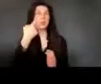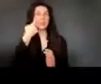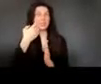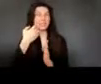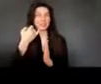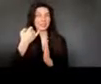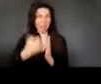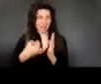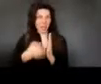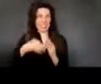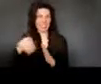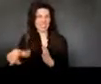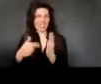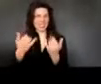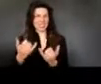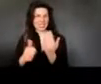Refract Journal,